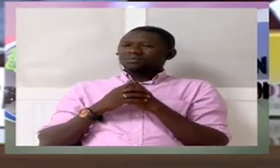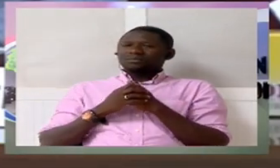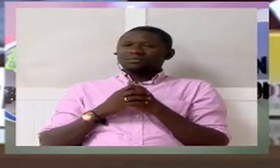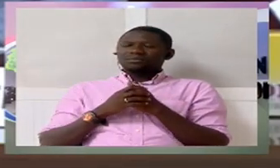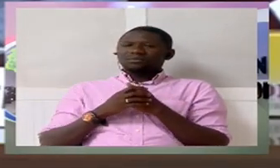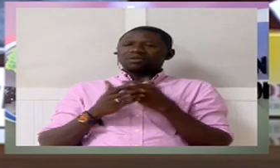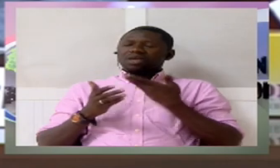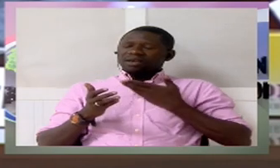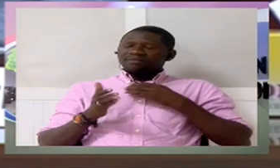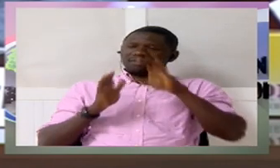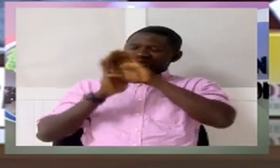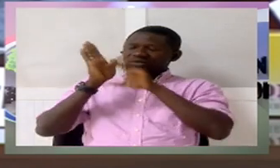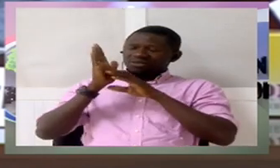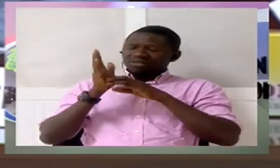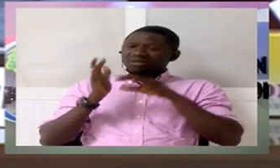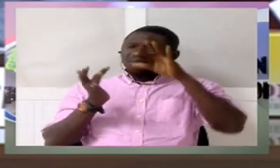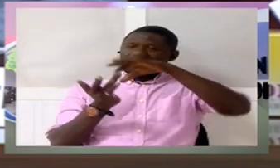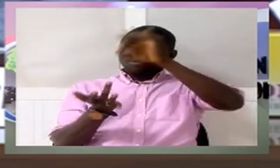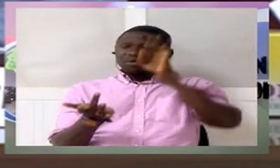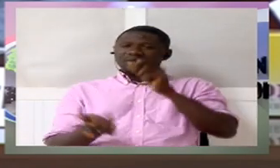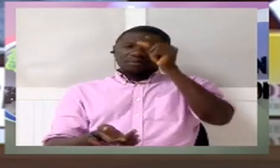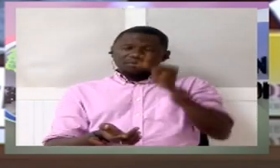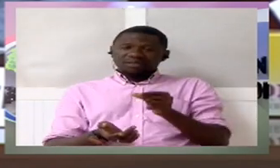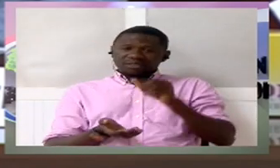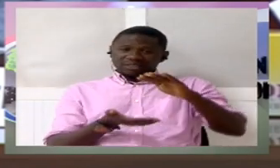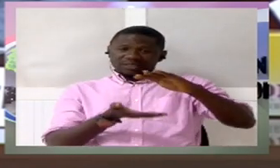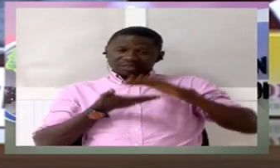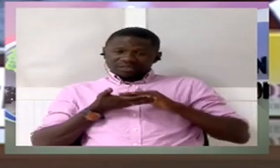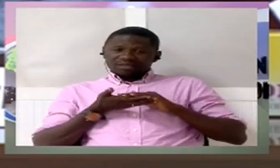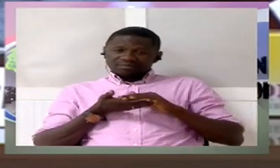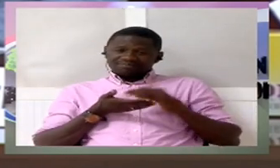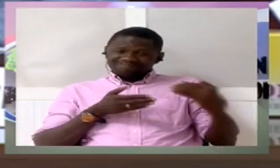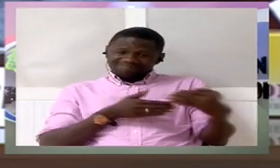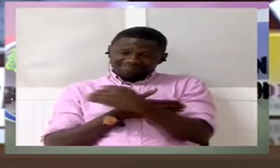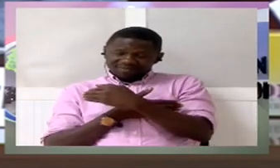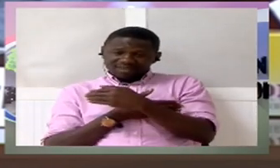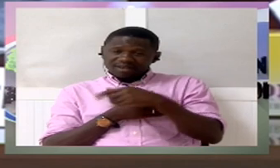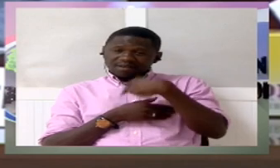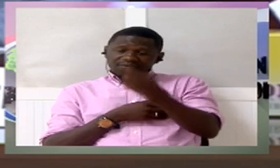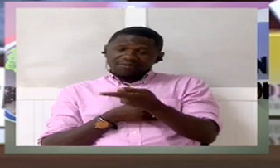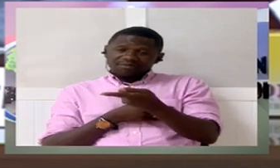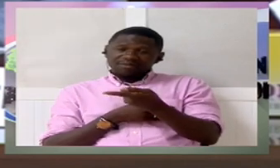To have a constitutional appointee receiving bribes, soliciting bribes,